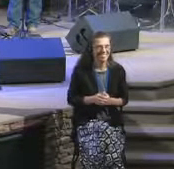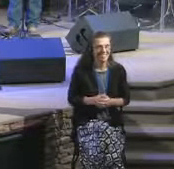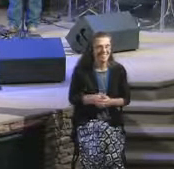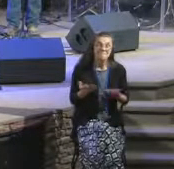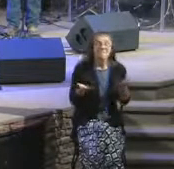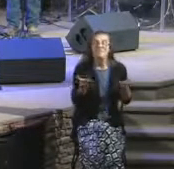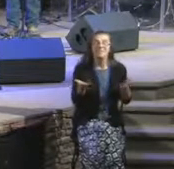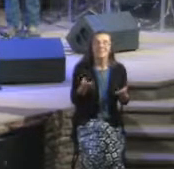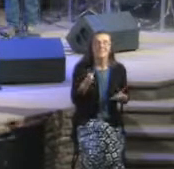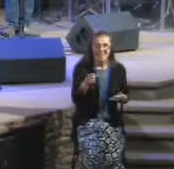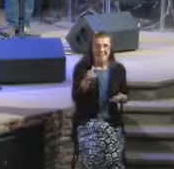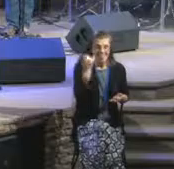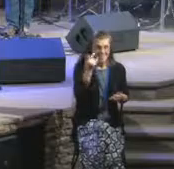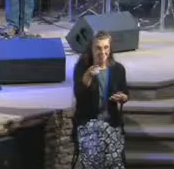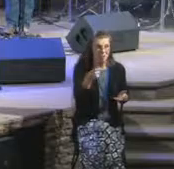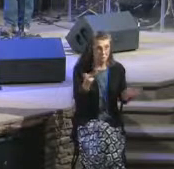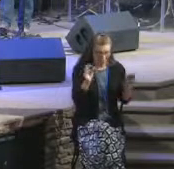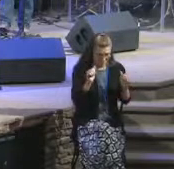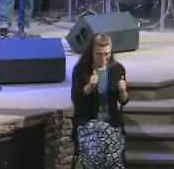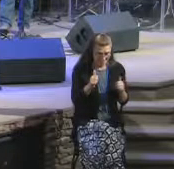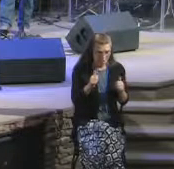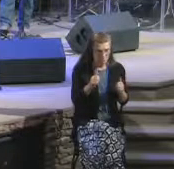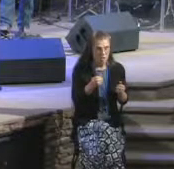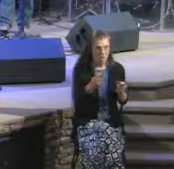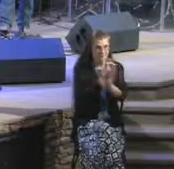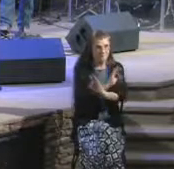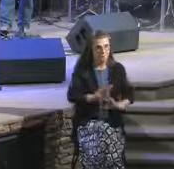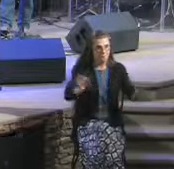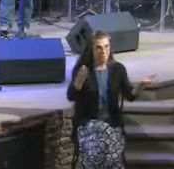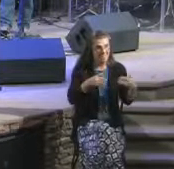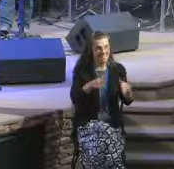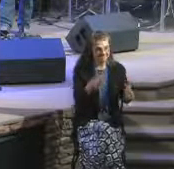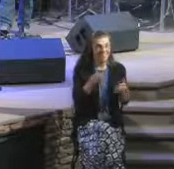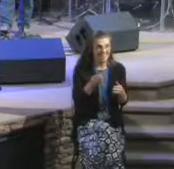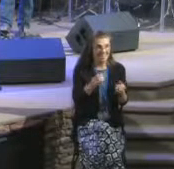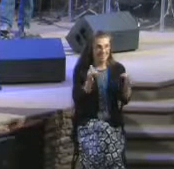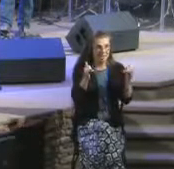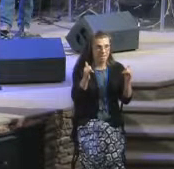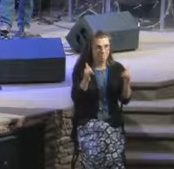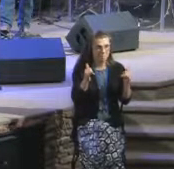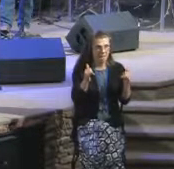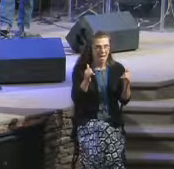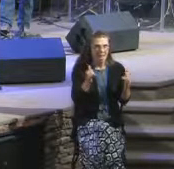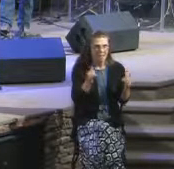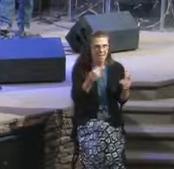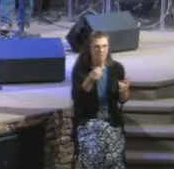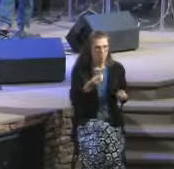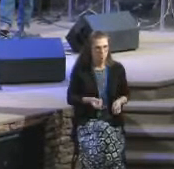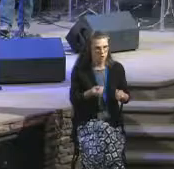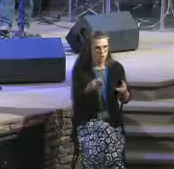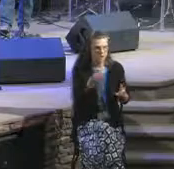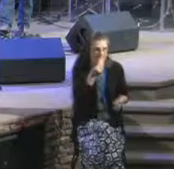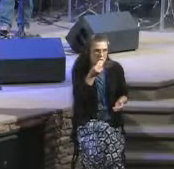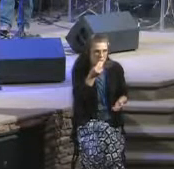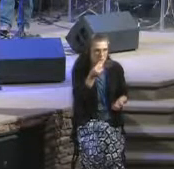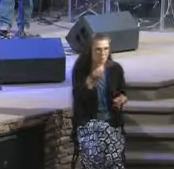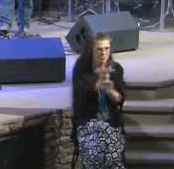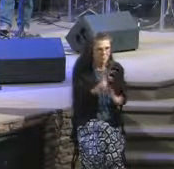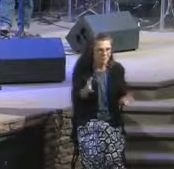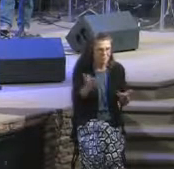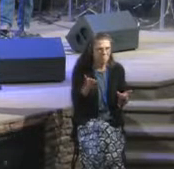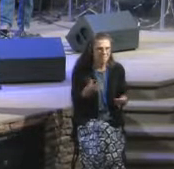But anyway, if you're a gang member, you get to be you get free admission, and also they'll give you a hot dog. See Pastor Mike if you're interested